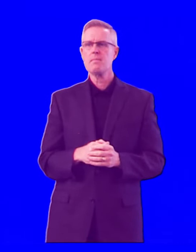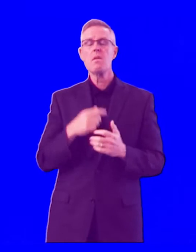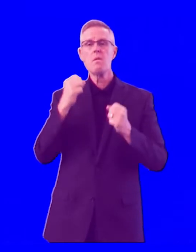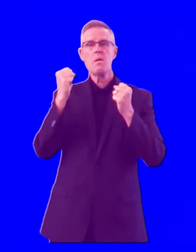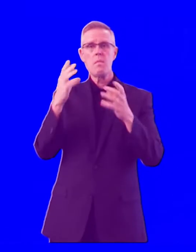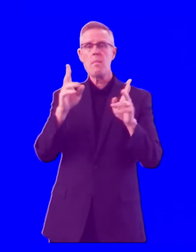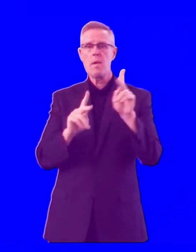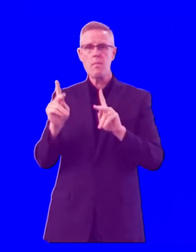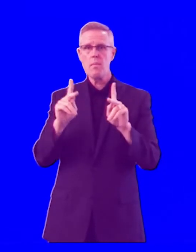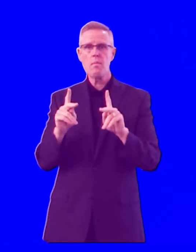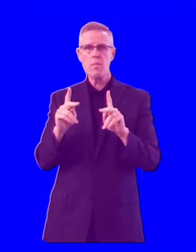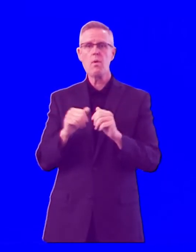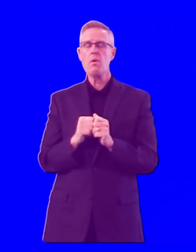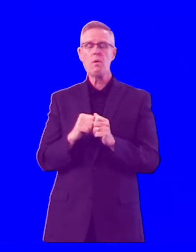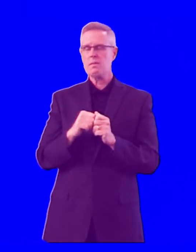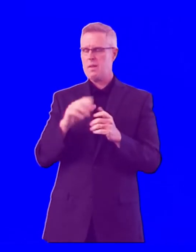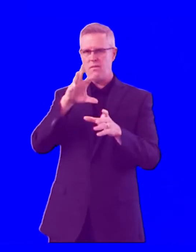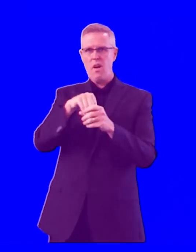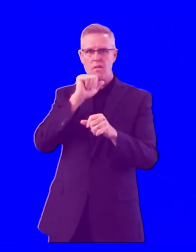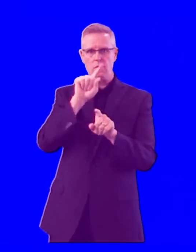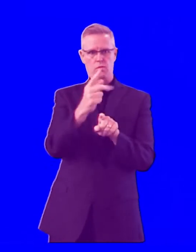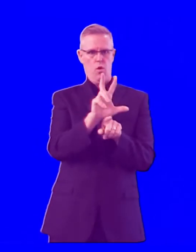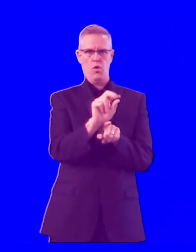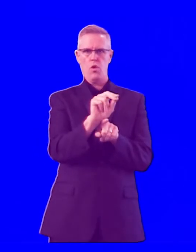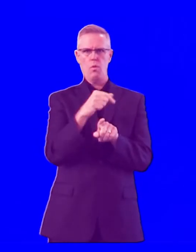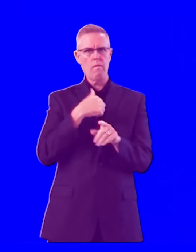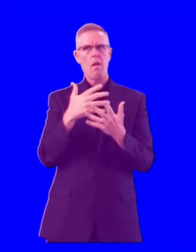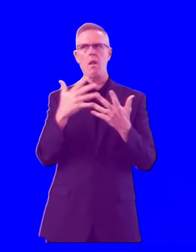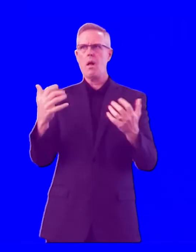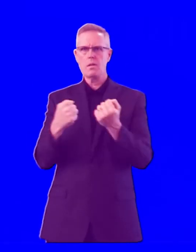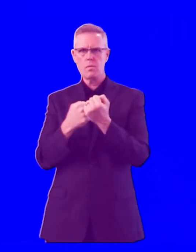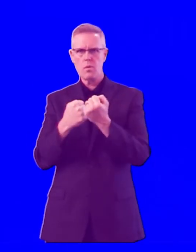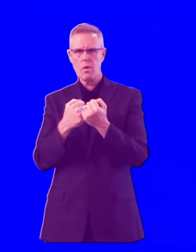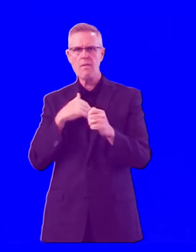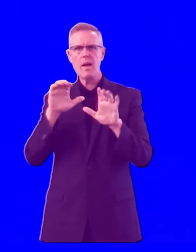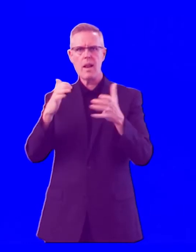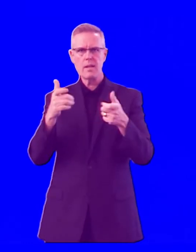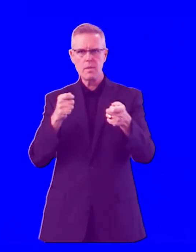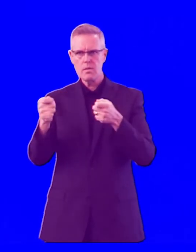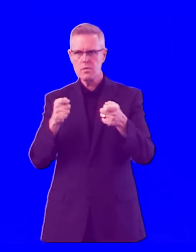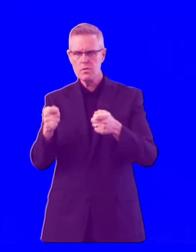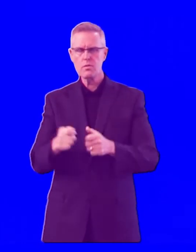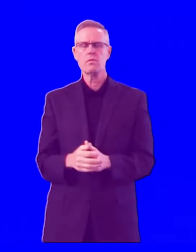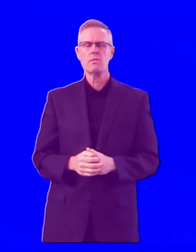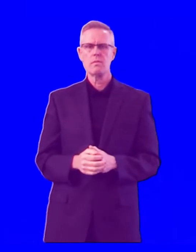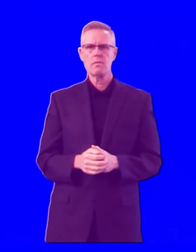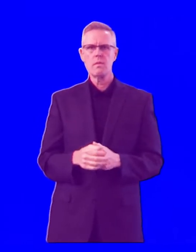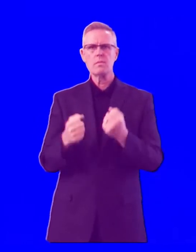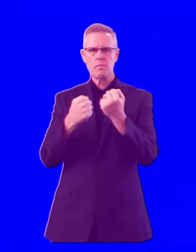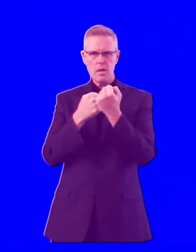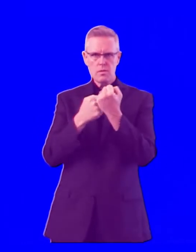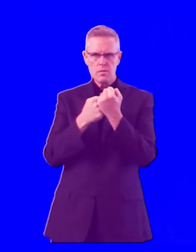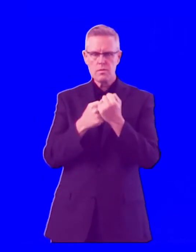There's a lot of people that were behind this. This was not a combination of just 30 people. We had a lot of support. We had class managers. We